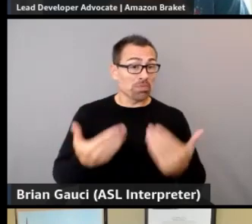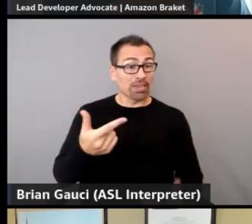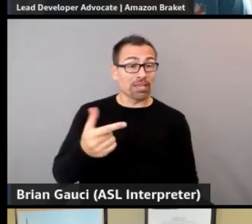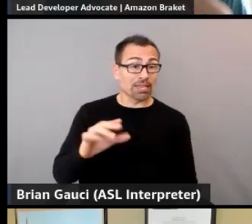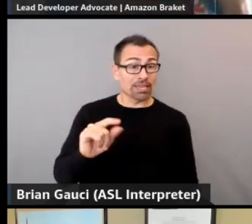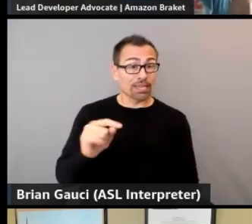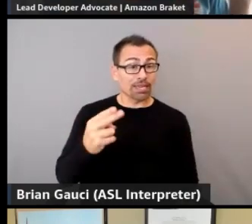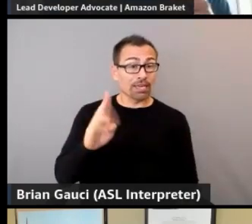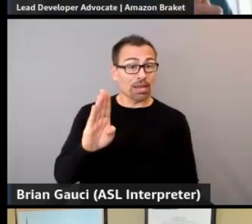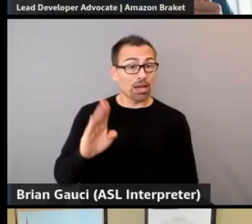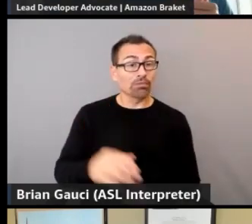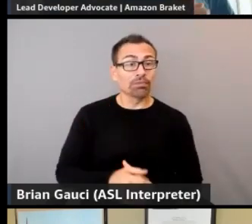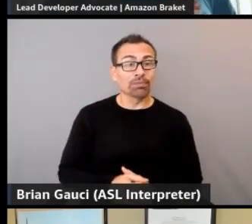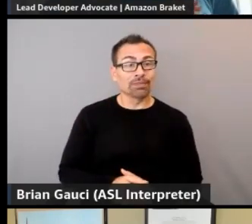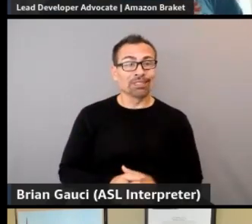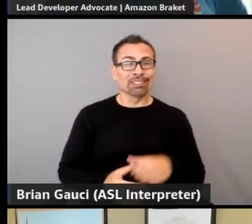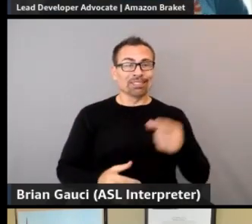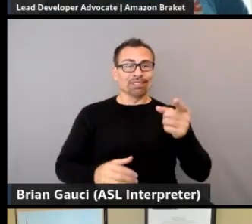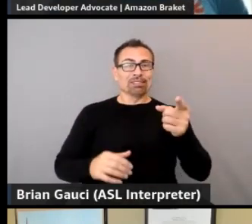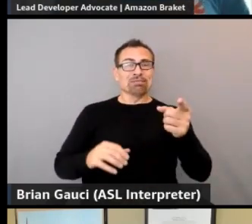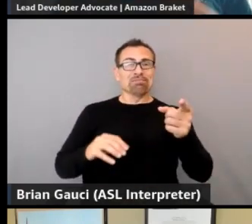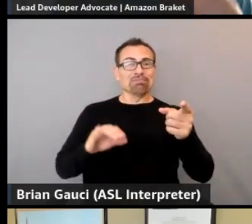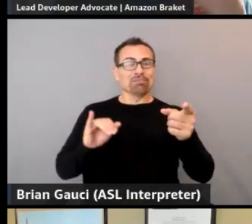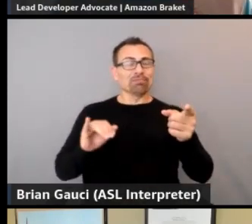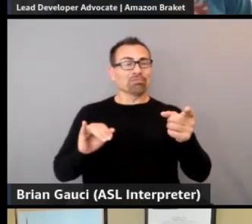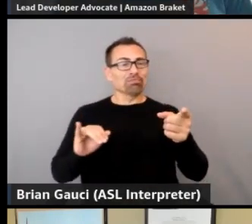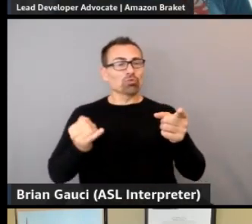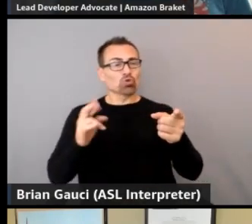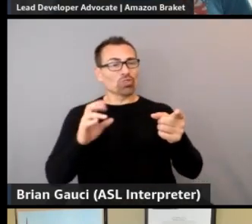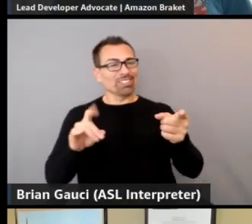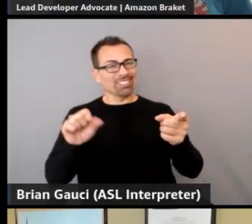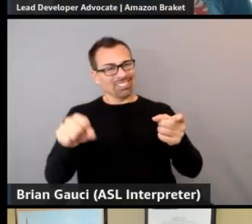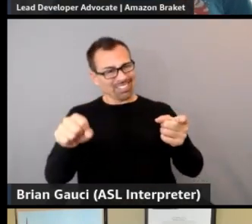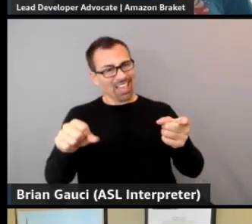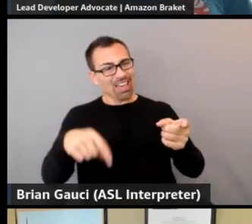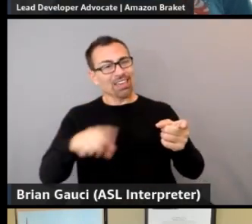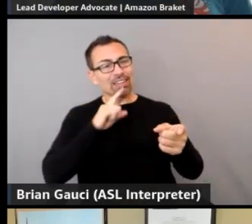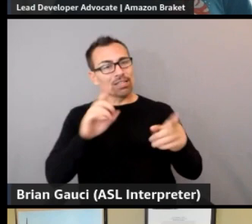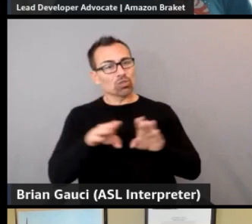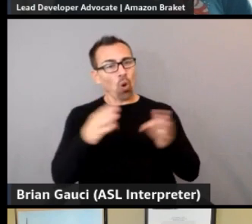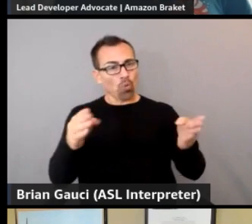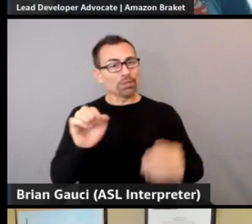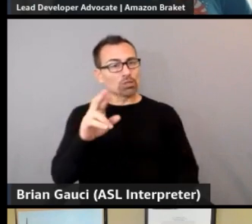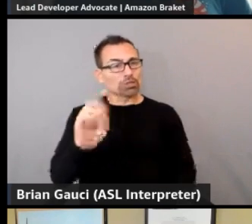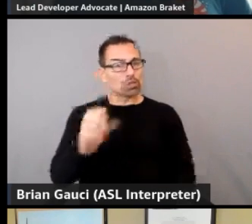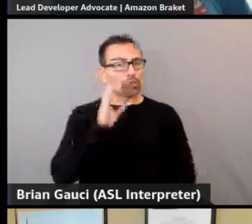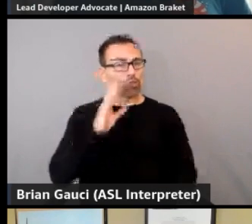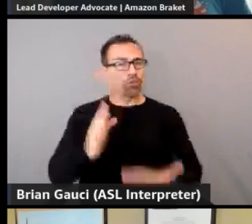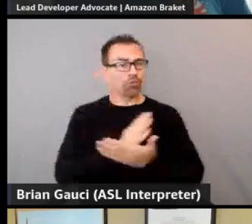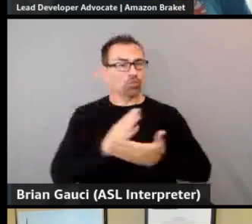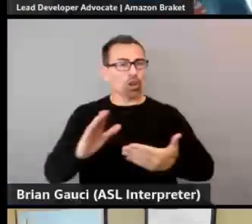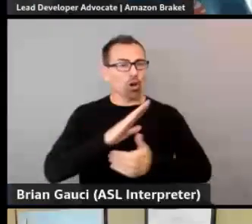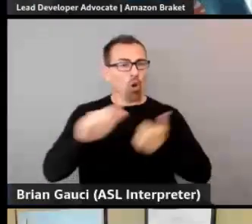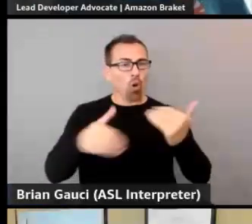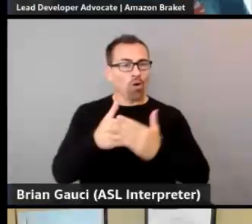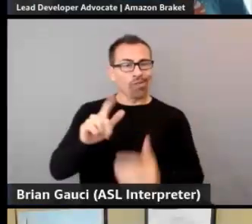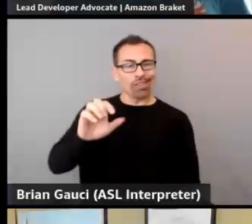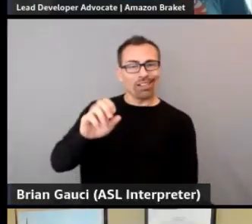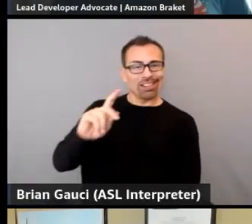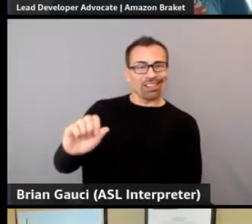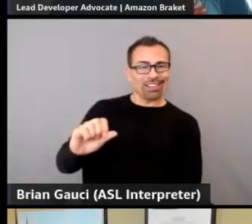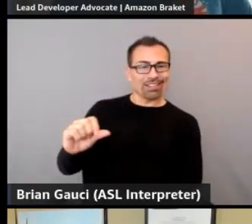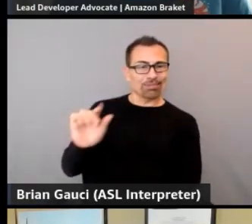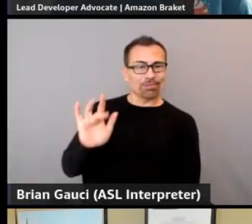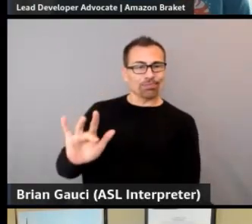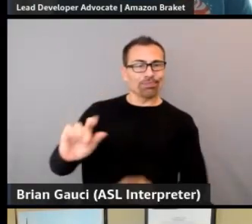PennyLane is open source. So yeah, please. I think we'll share those links all in the chat, so keep an eye out